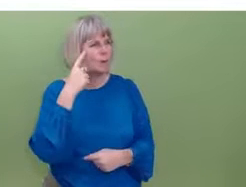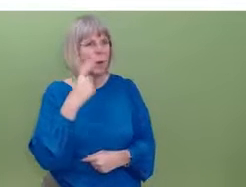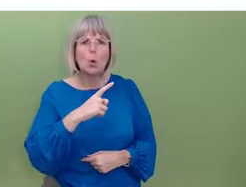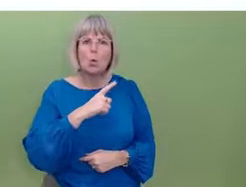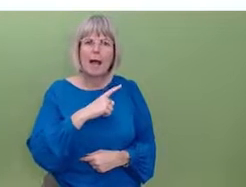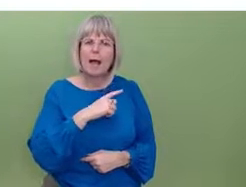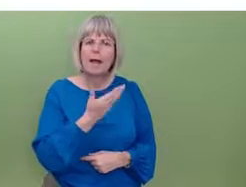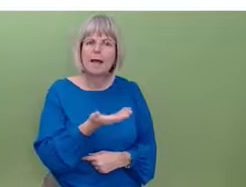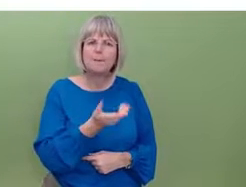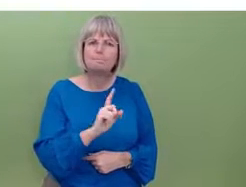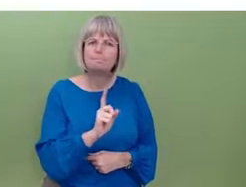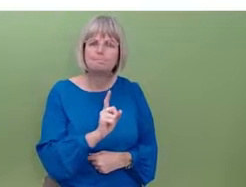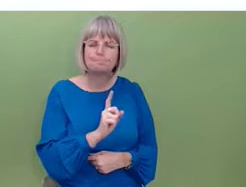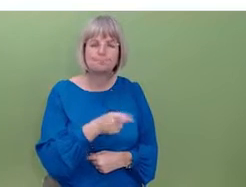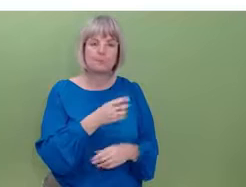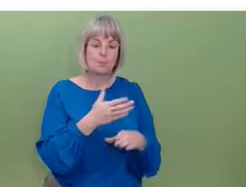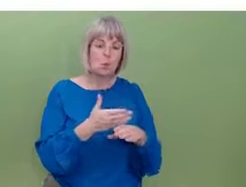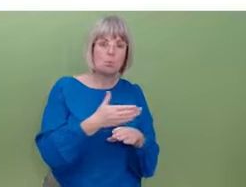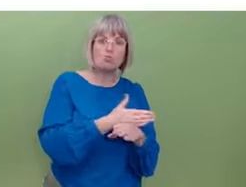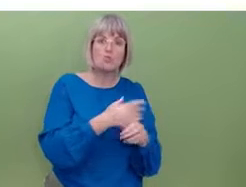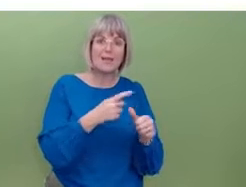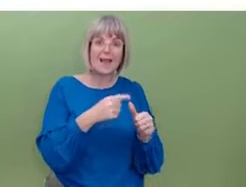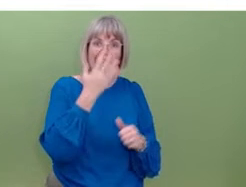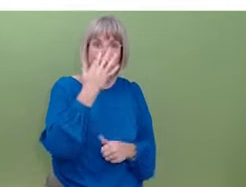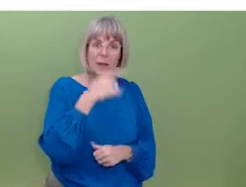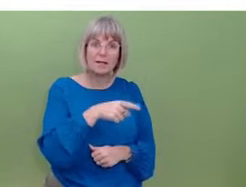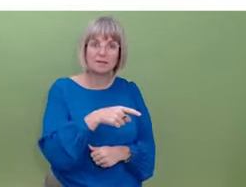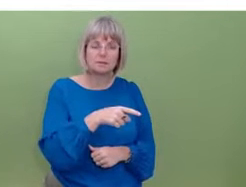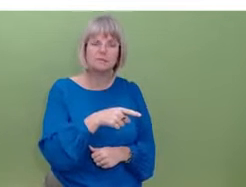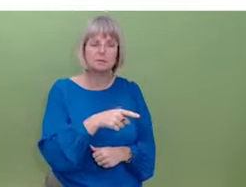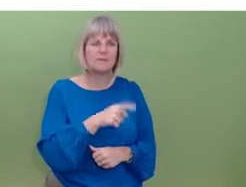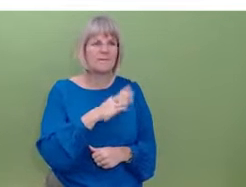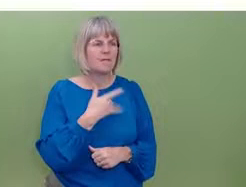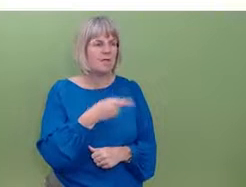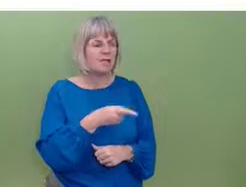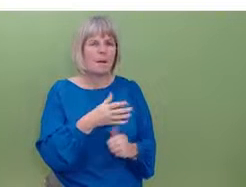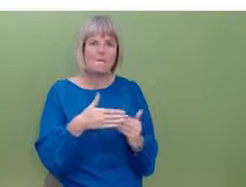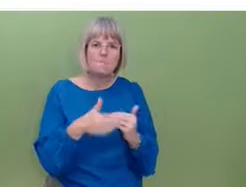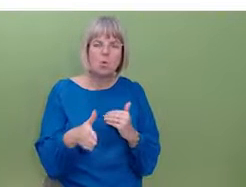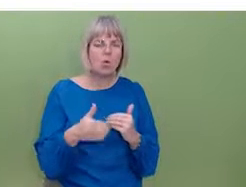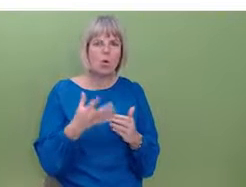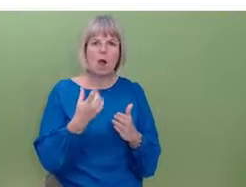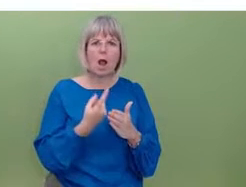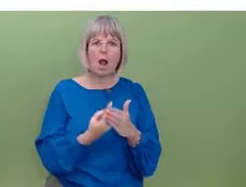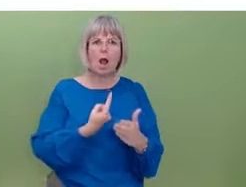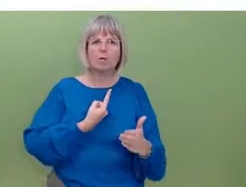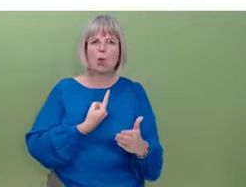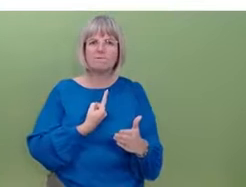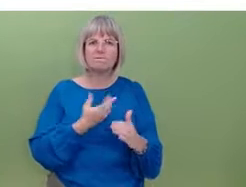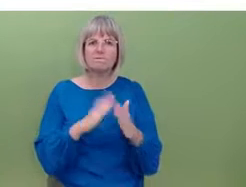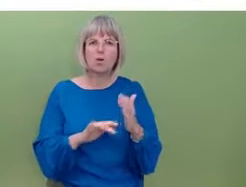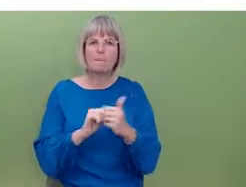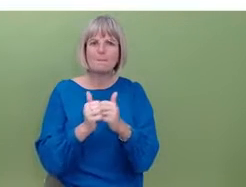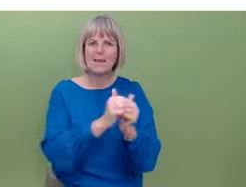The pre-adolescents are more cut off from their peers. And that's, I think, important for